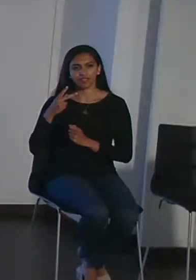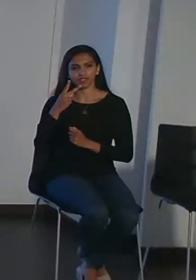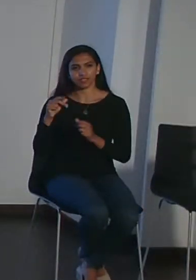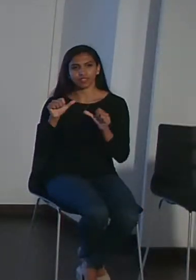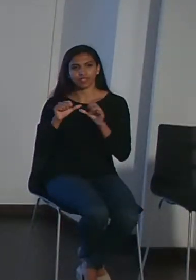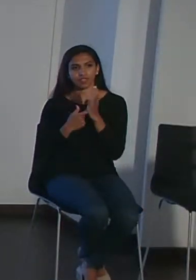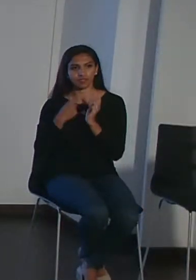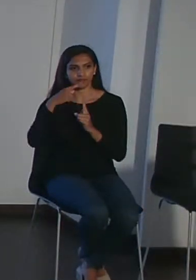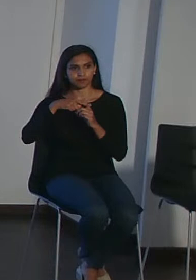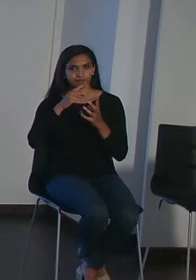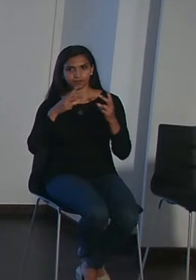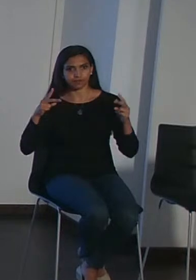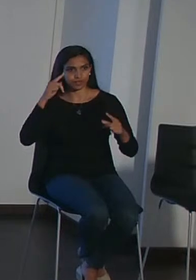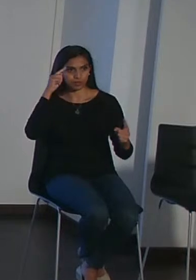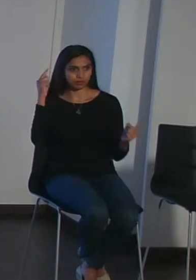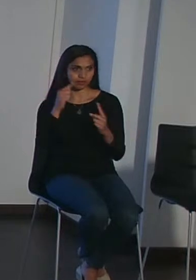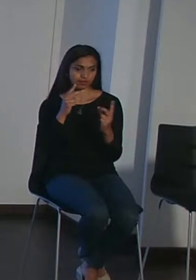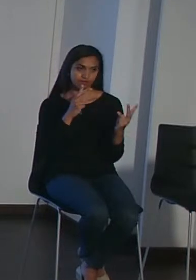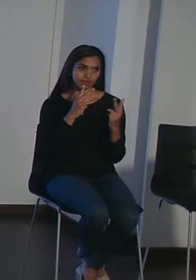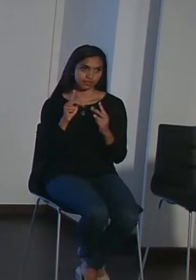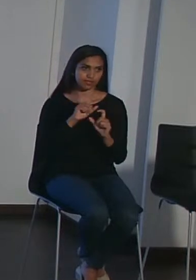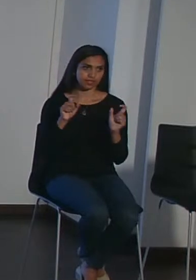objectives.